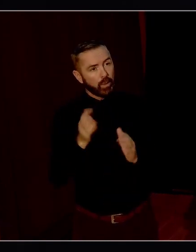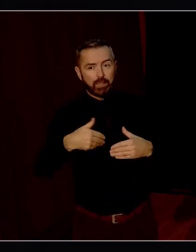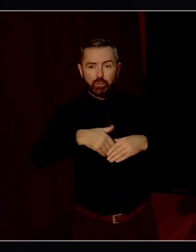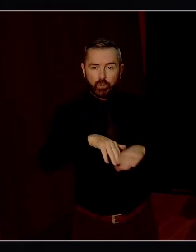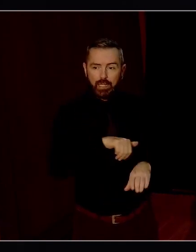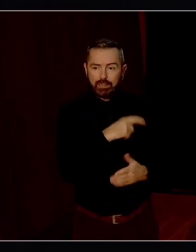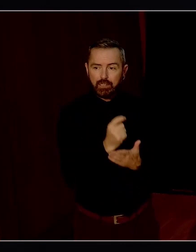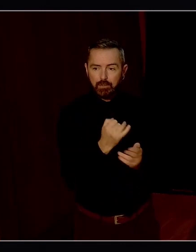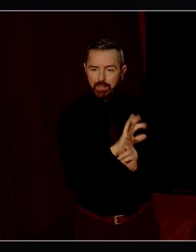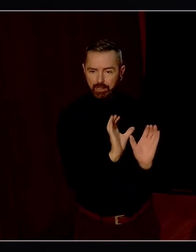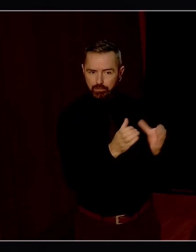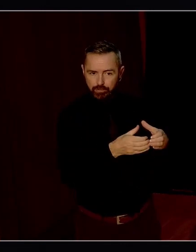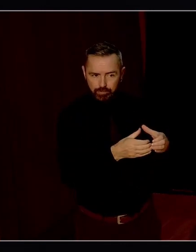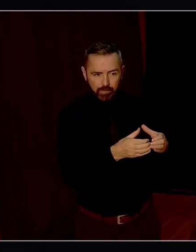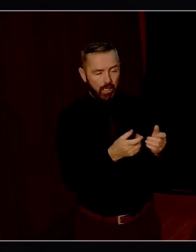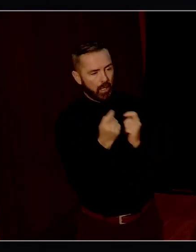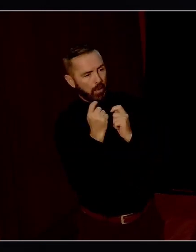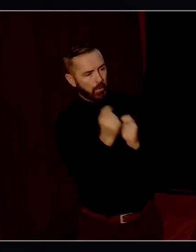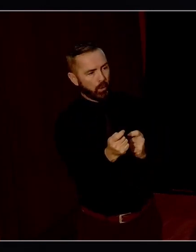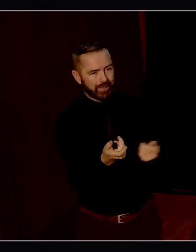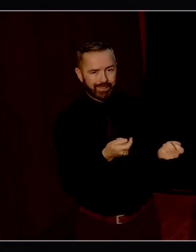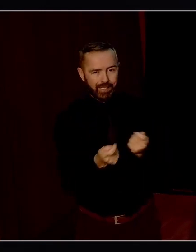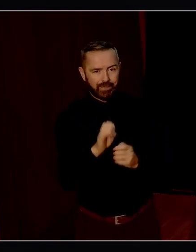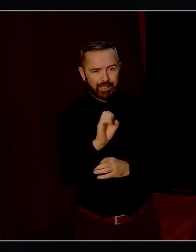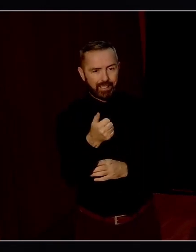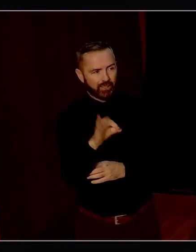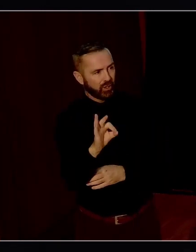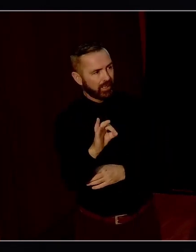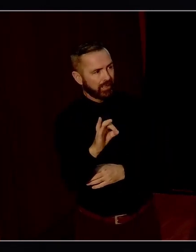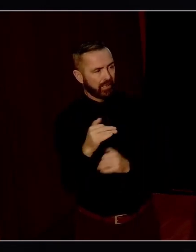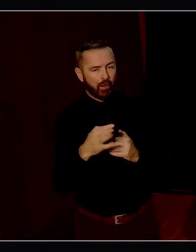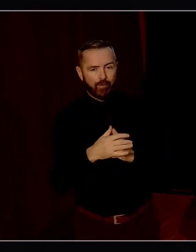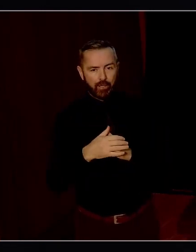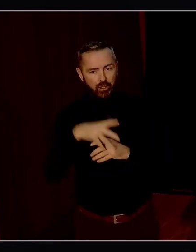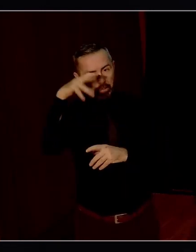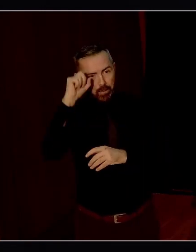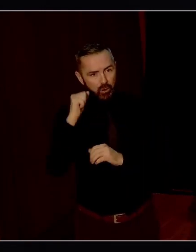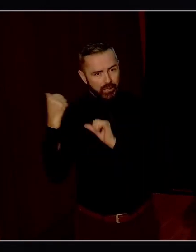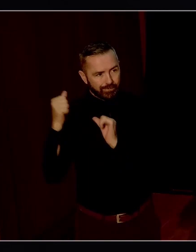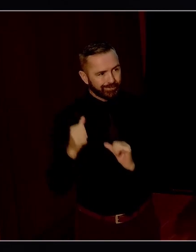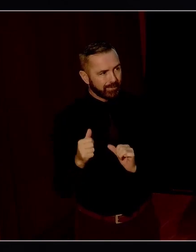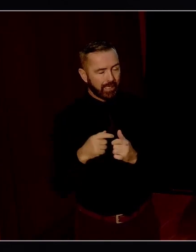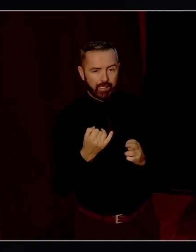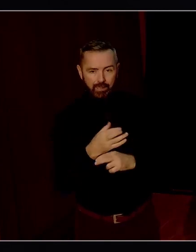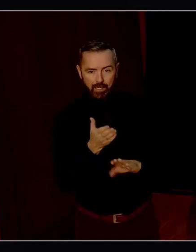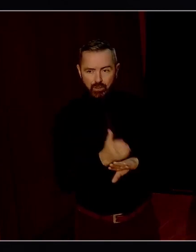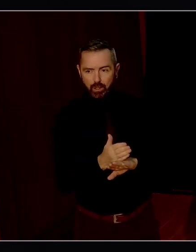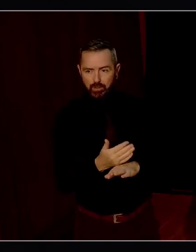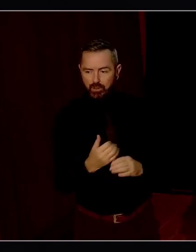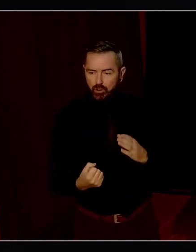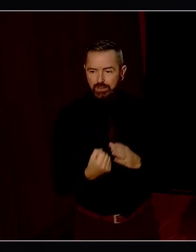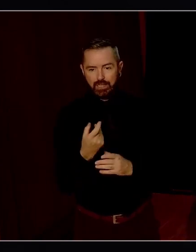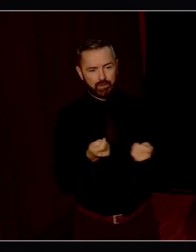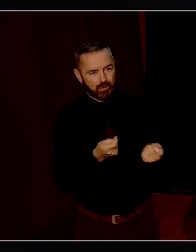since he joined that particular body. He was appointed as the chair of the Expert Advisory Group on Commemorations. And in that role, he successfully stewarded many